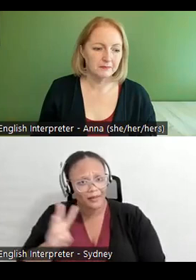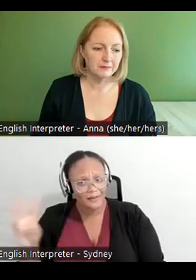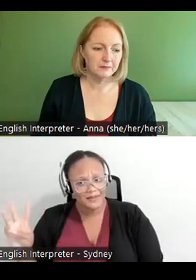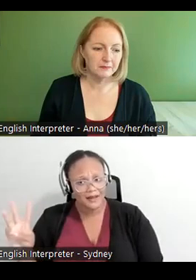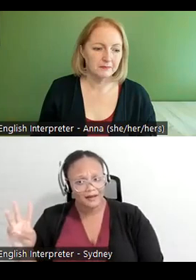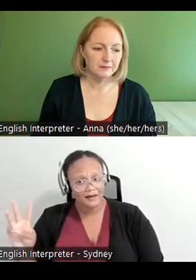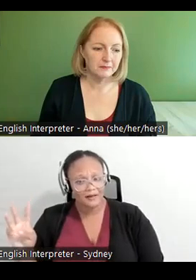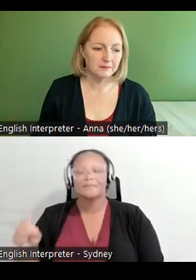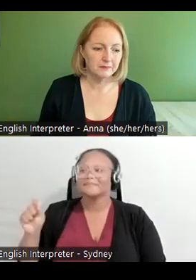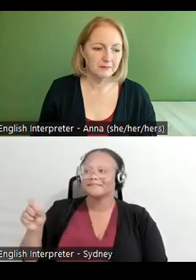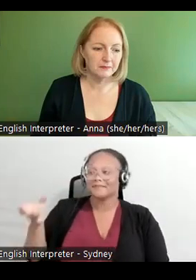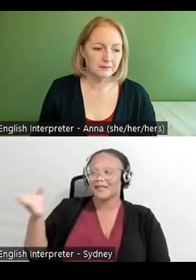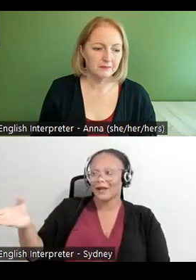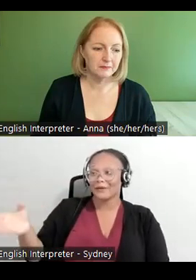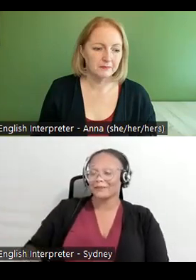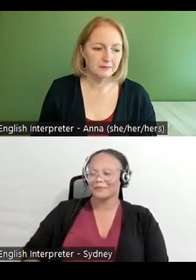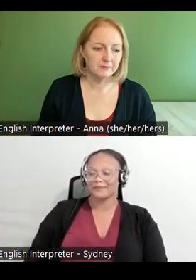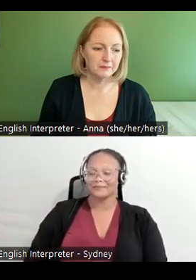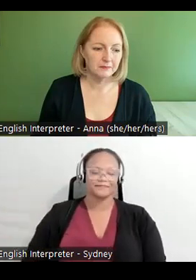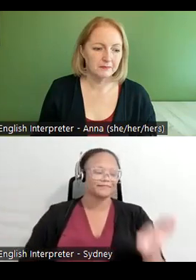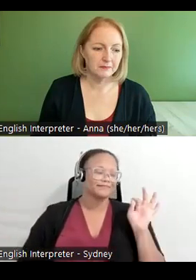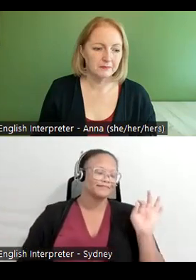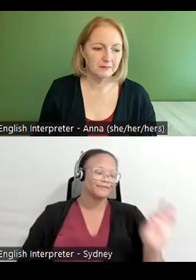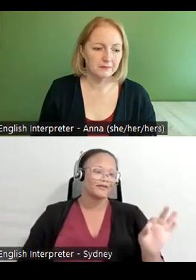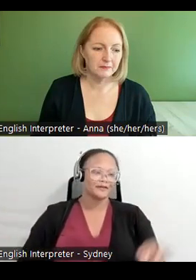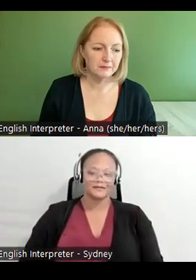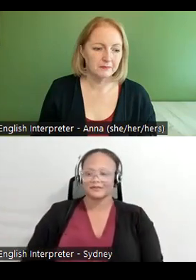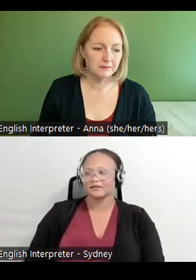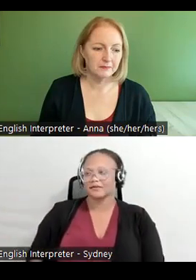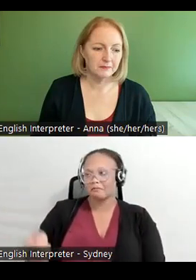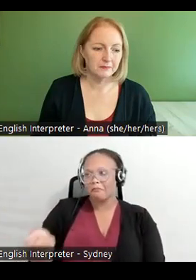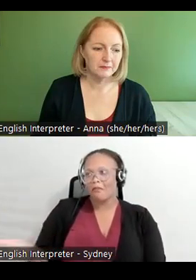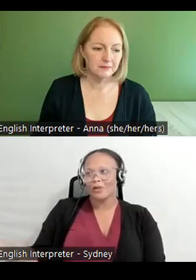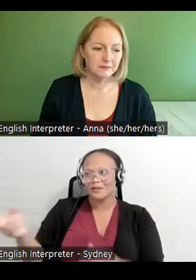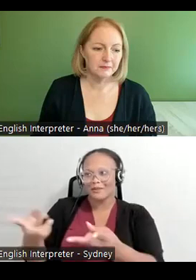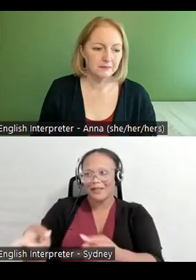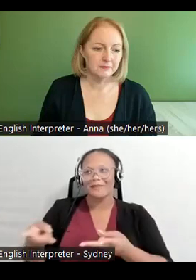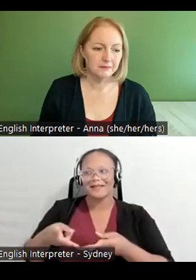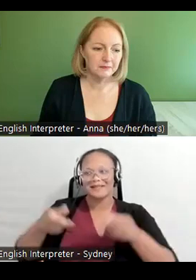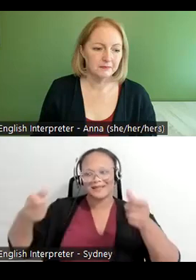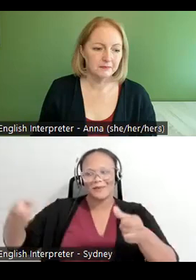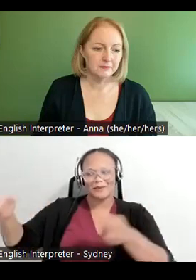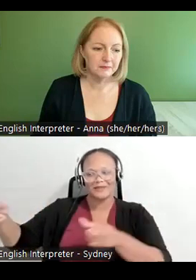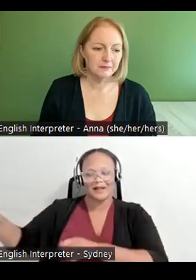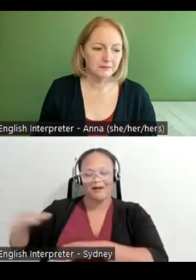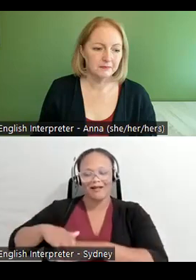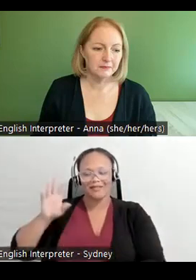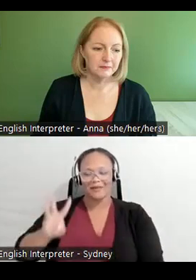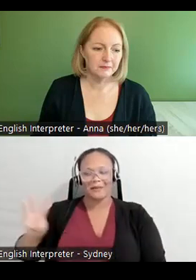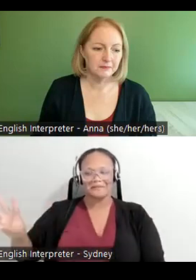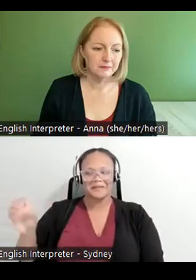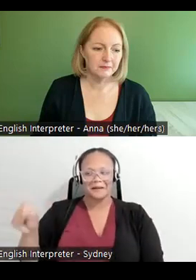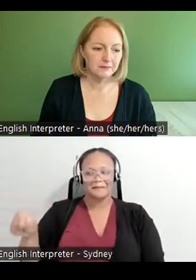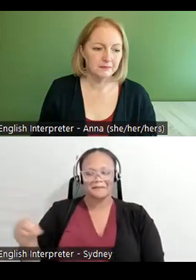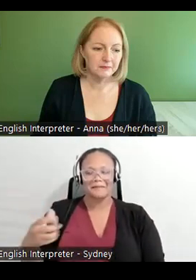Yeah, it's up there. Okay, okay, perfect. Yeah, in multiple places, I think, but I'll see if I can